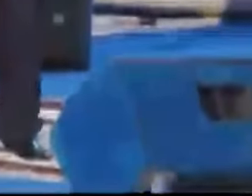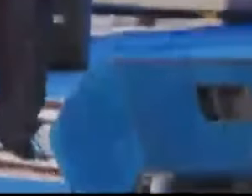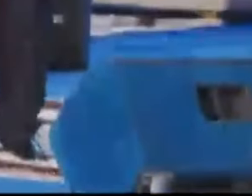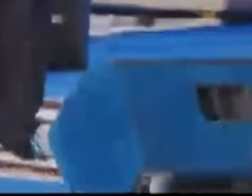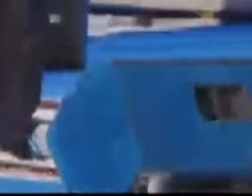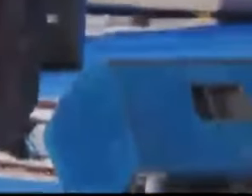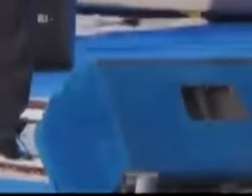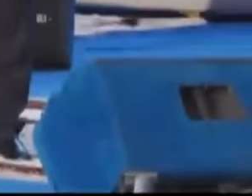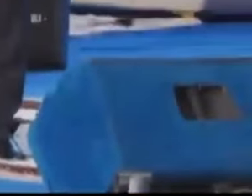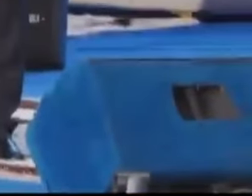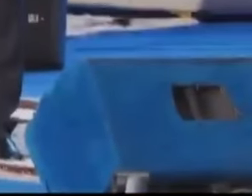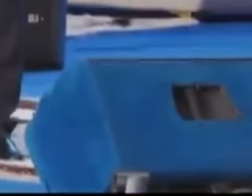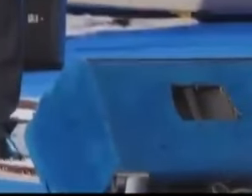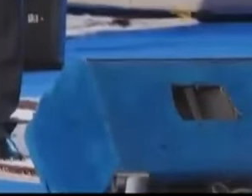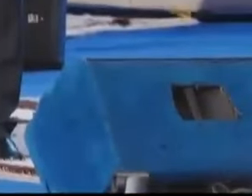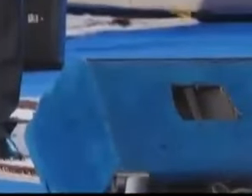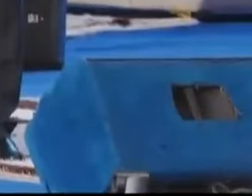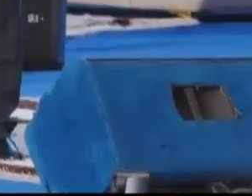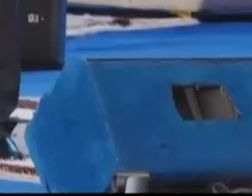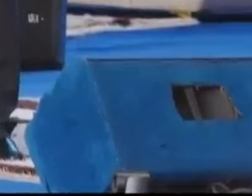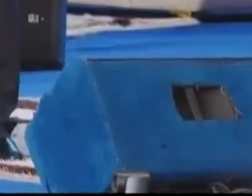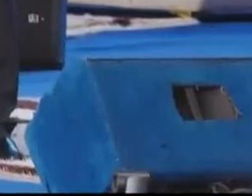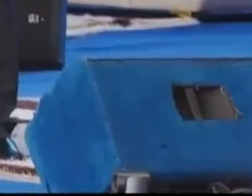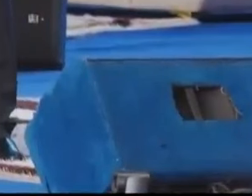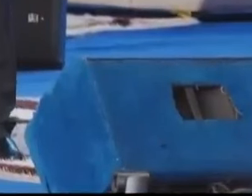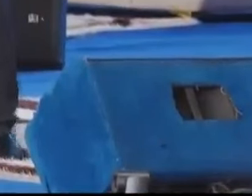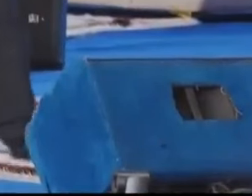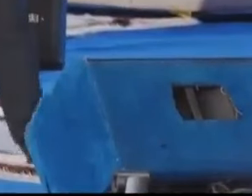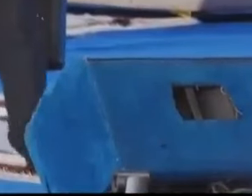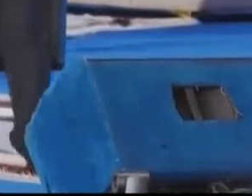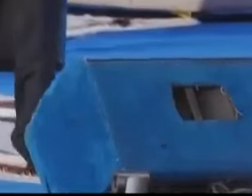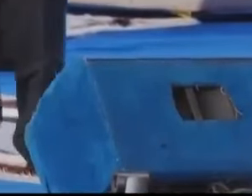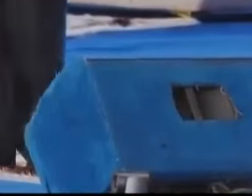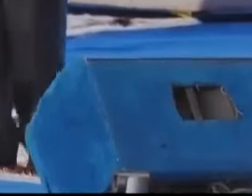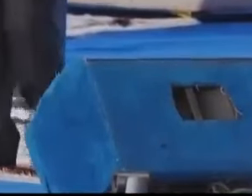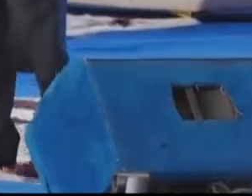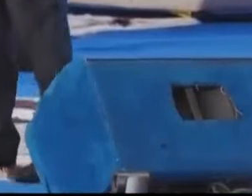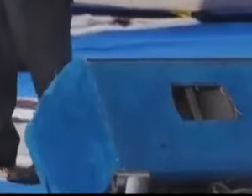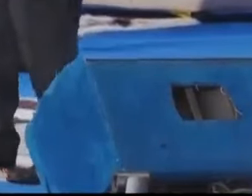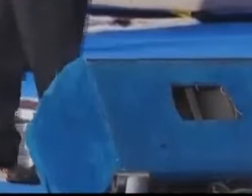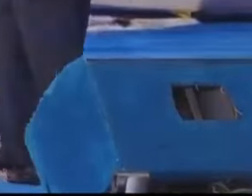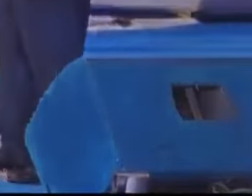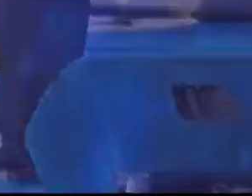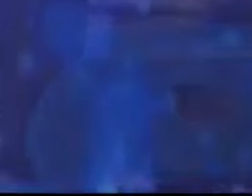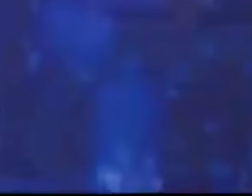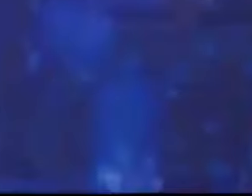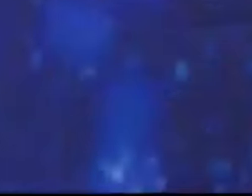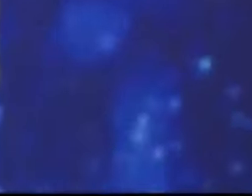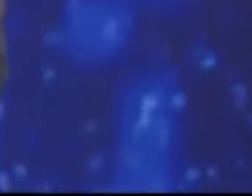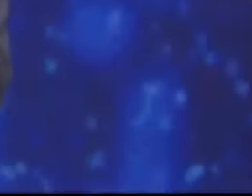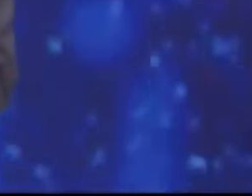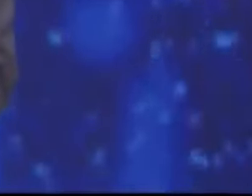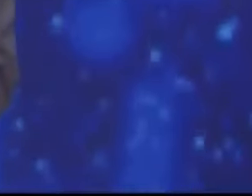you say you'll not worship idol, you'll not bear into the ideology of the day, and then people